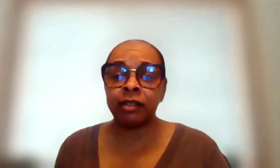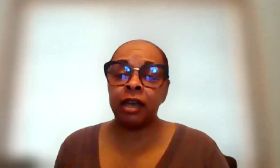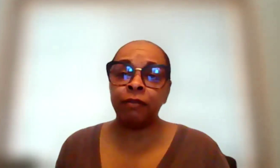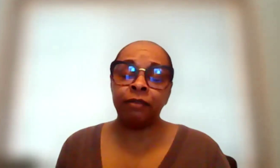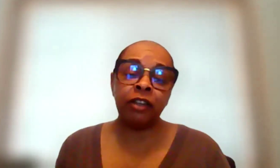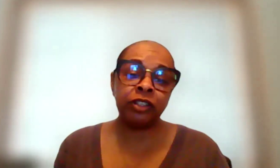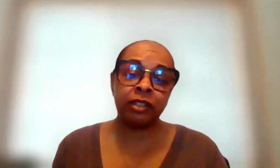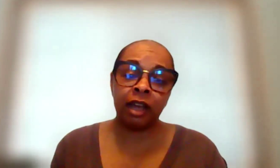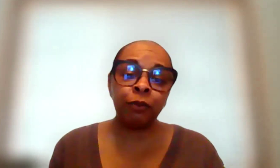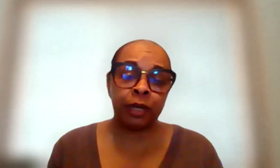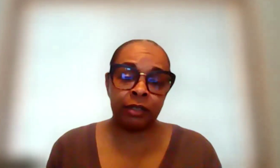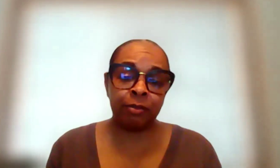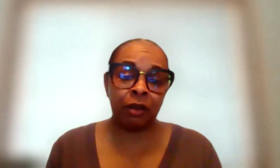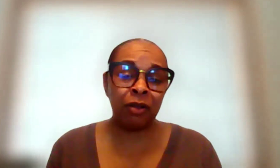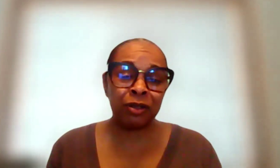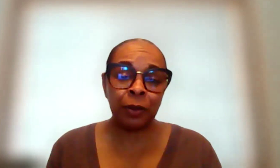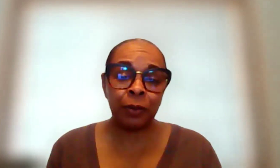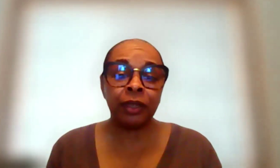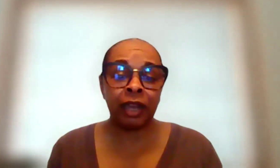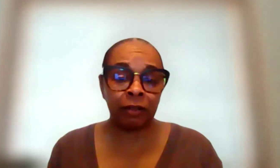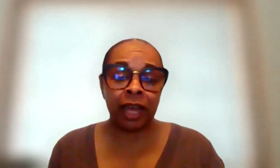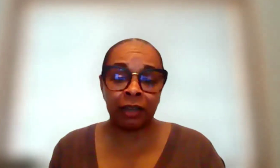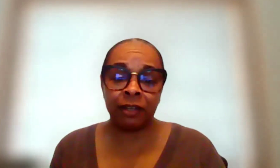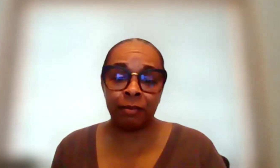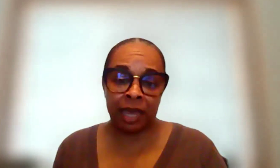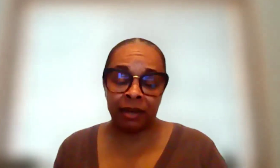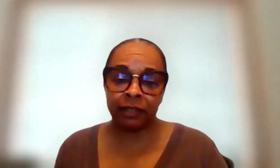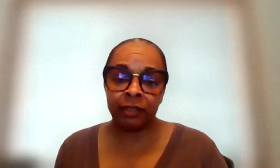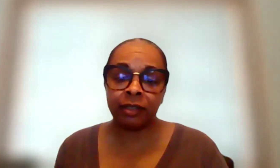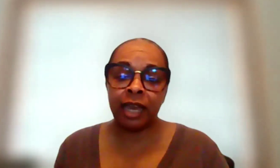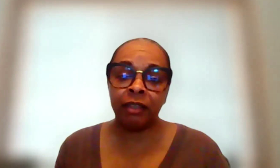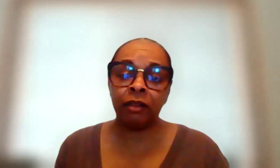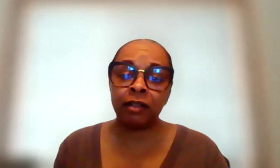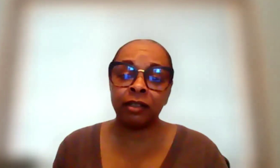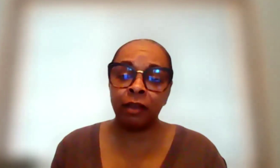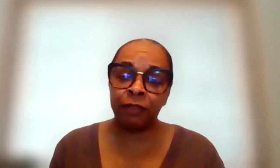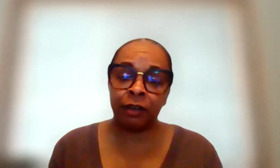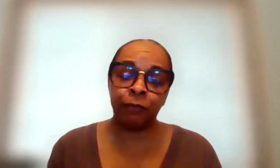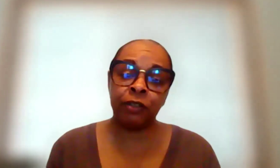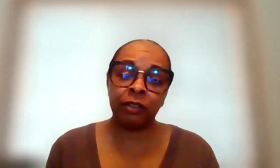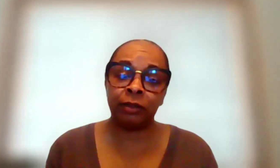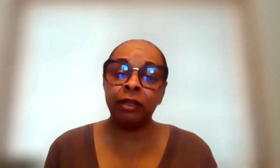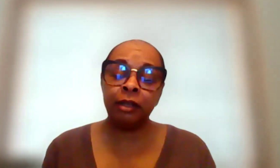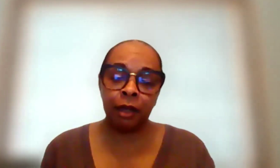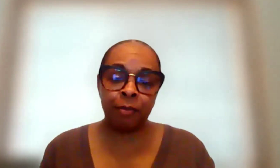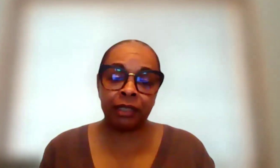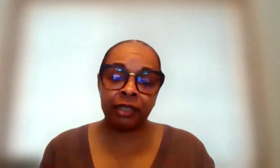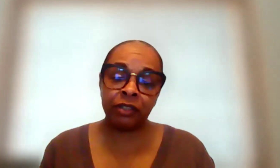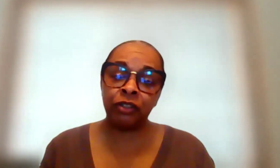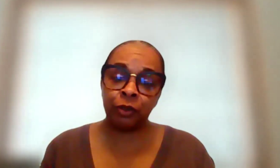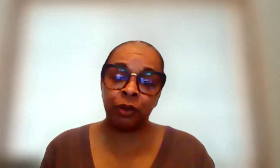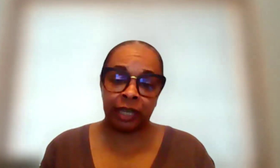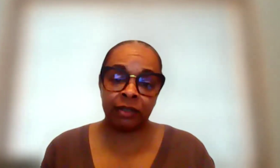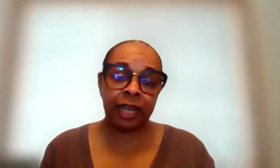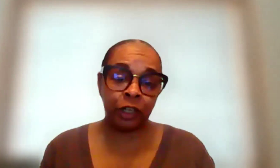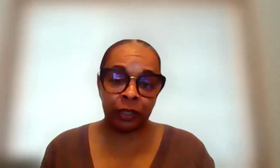bereavement, the loss of not just loved ones, but also their lack of independence and the loss of their physical